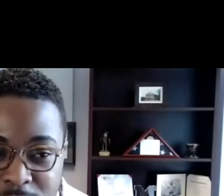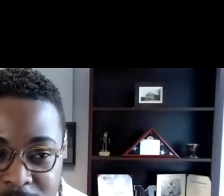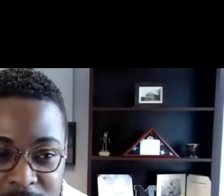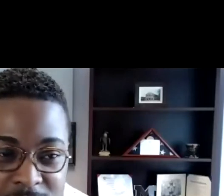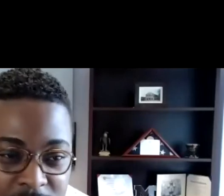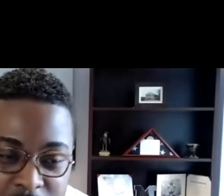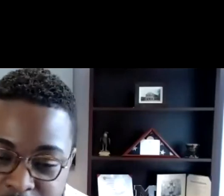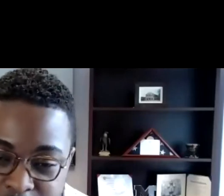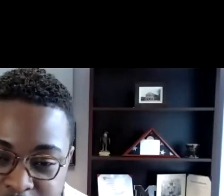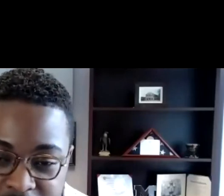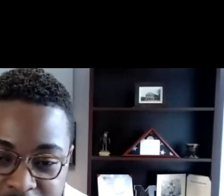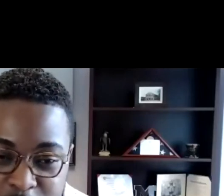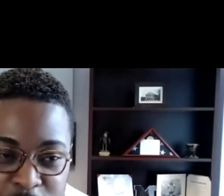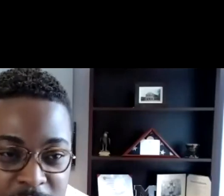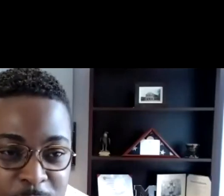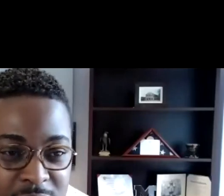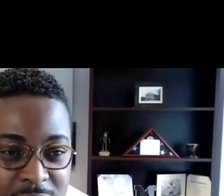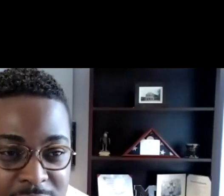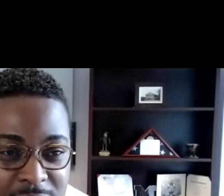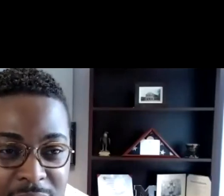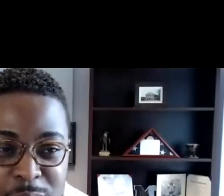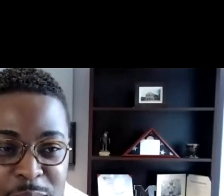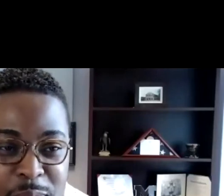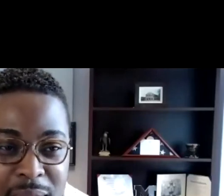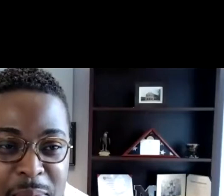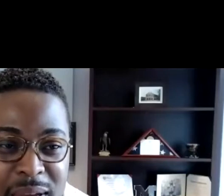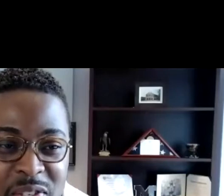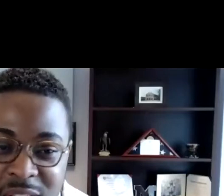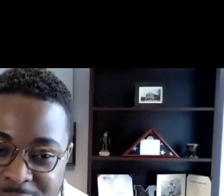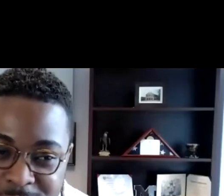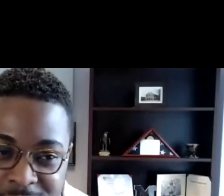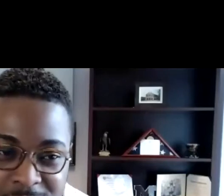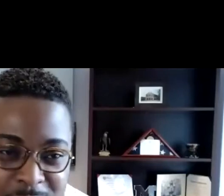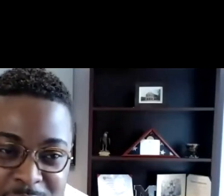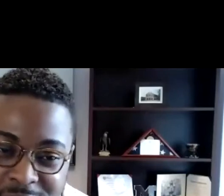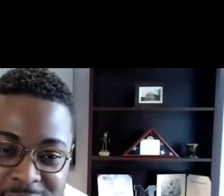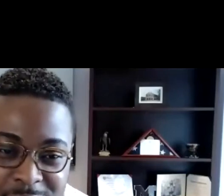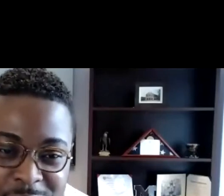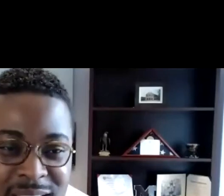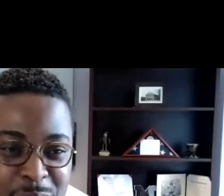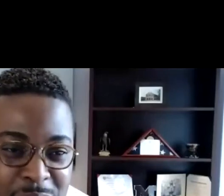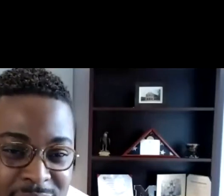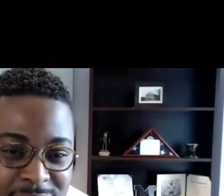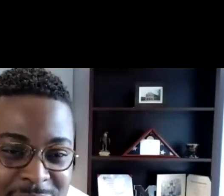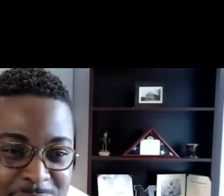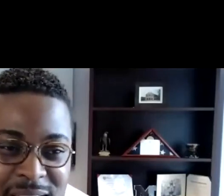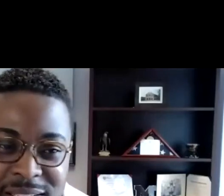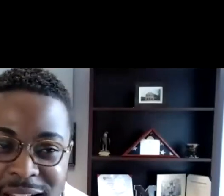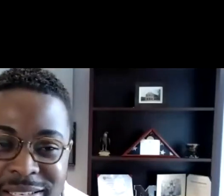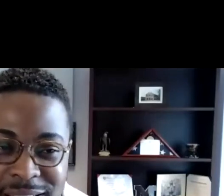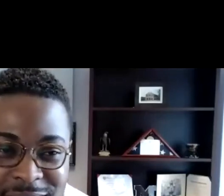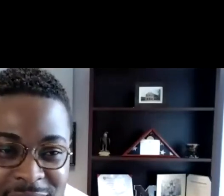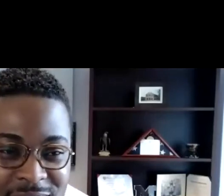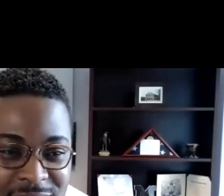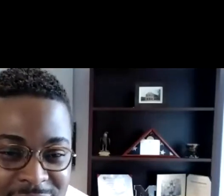I will let Alyssa know, who is interpreting for us today, that I will do my best job of speaking at a reasonable pace because